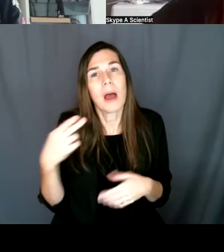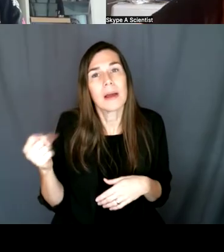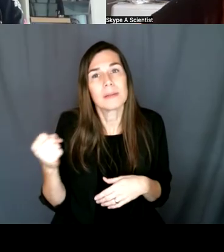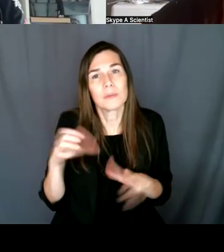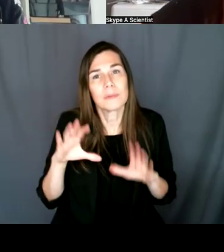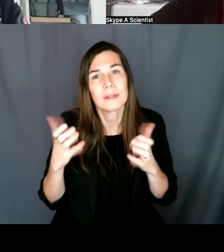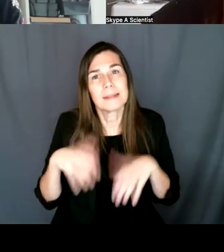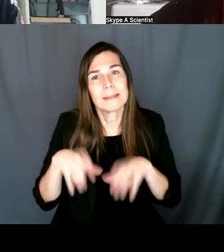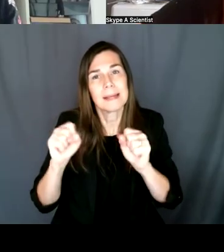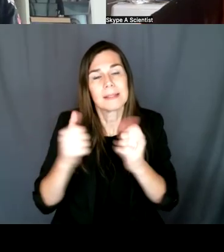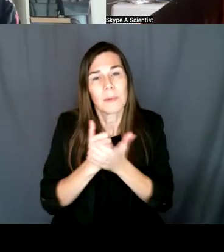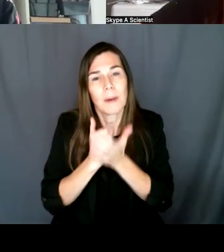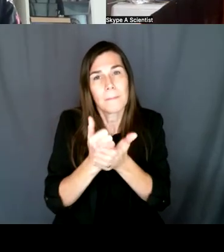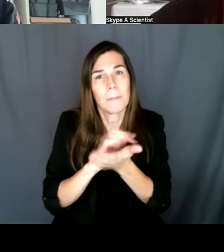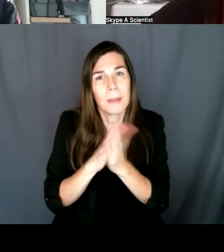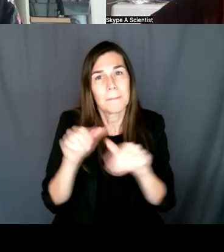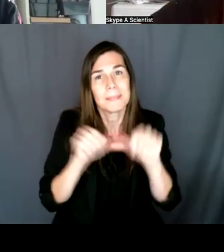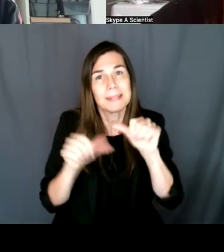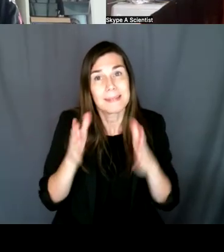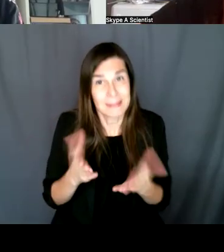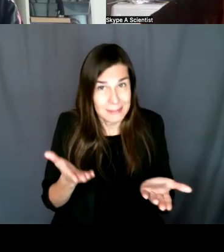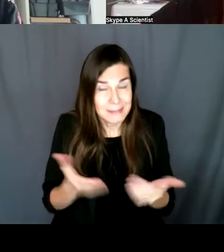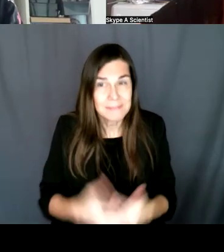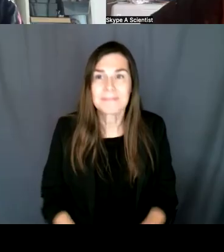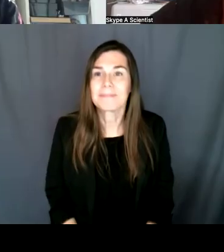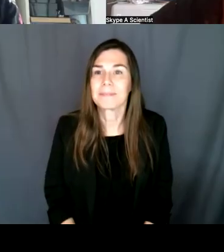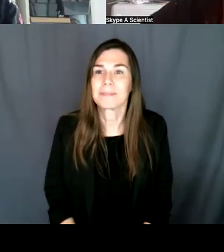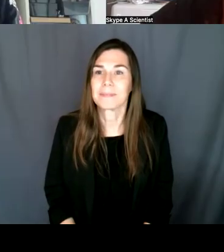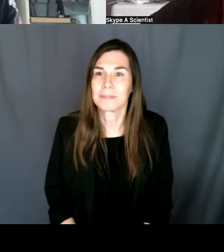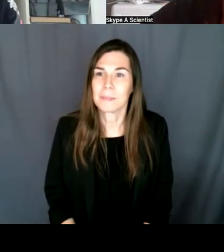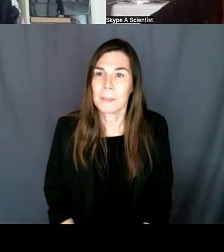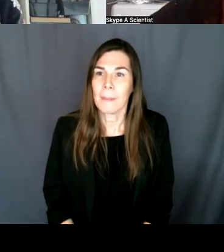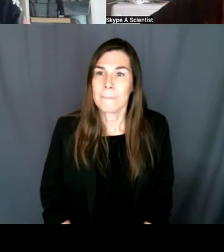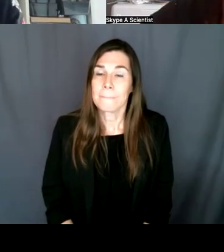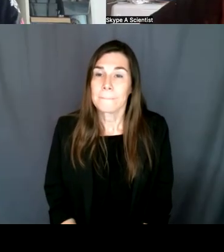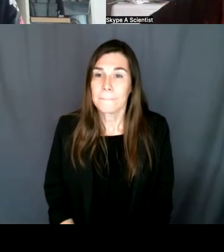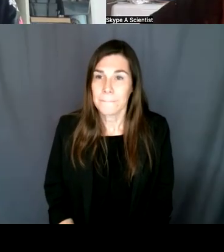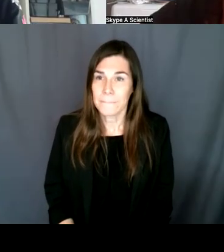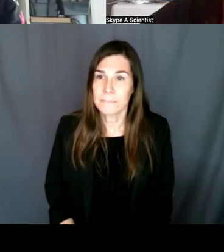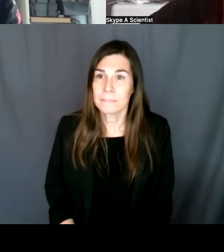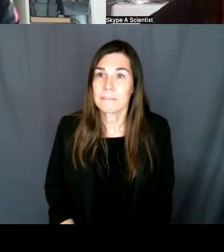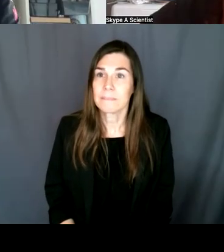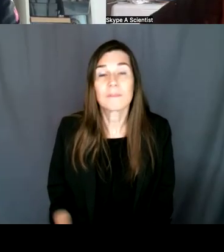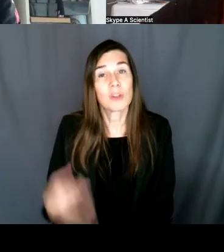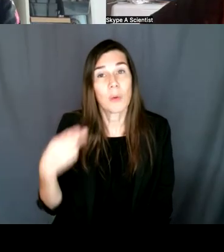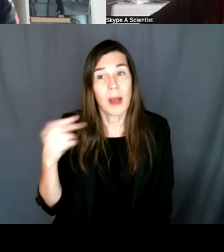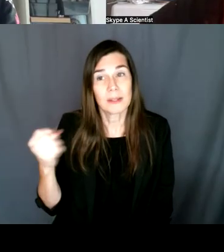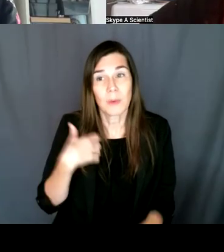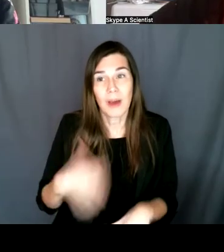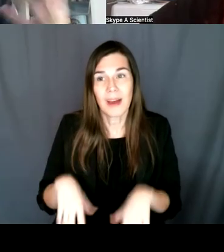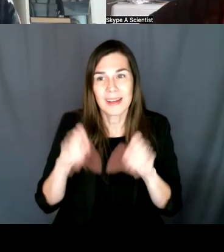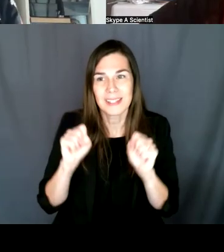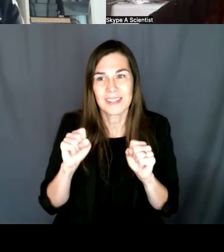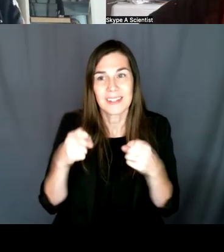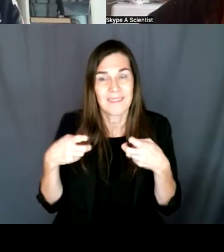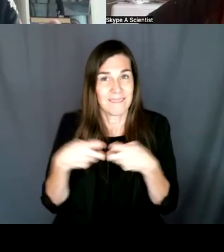scientist? Yeah, that's a great question. I took physics in high school because